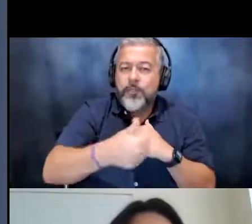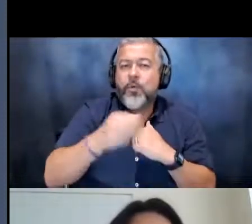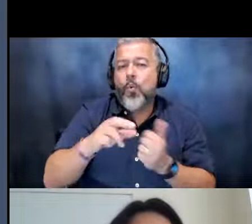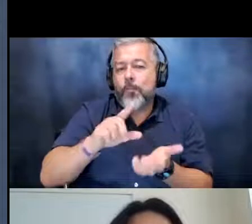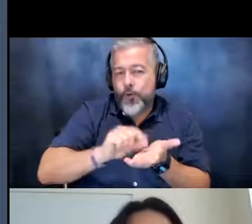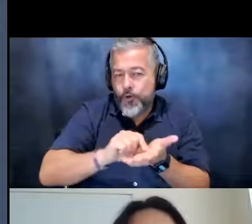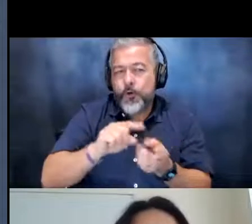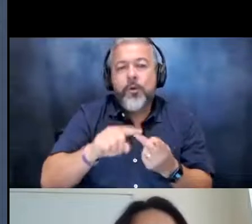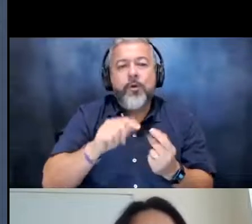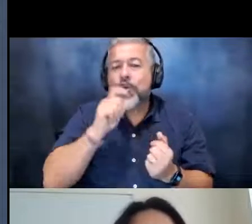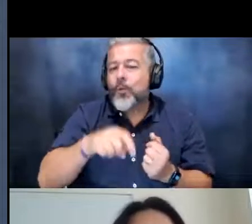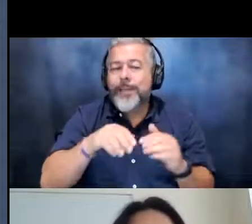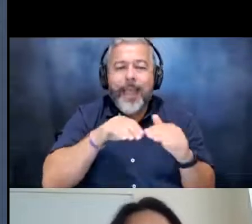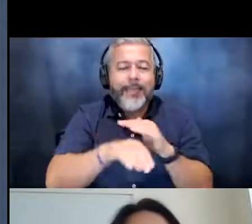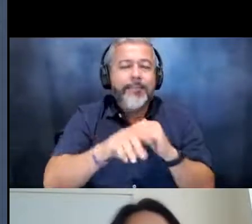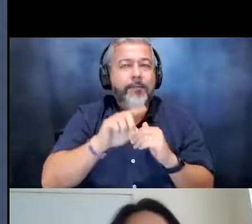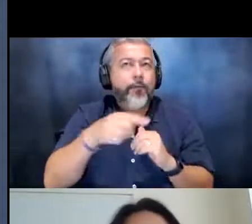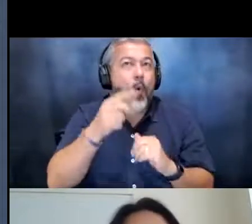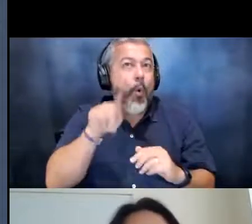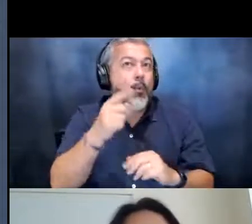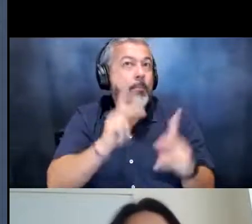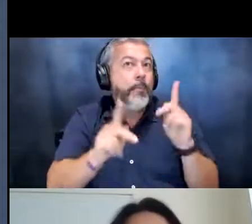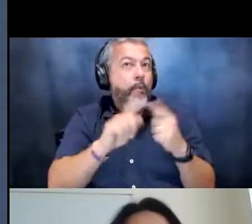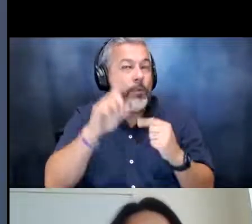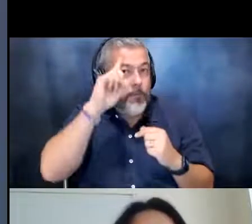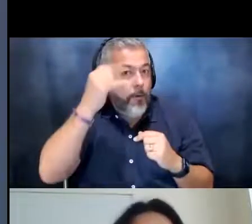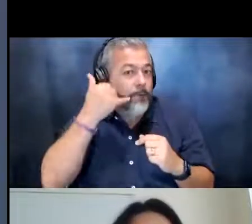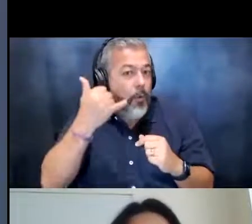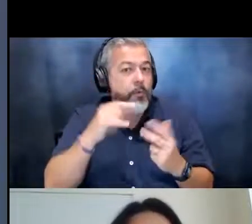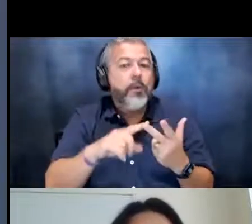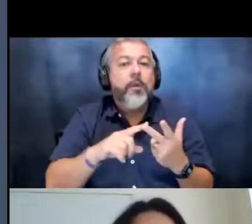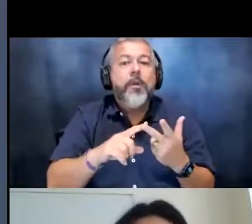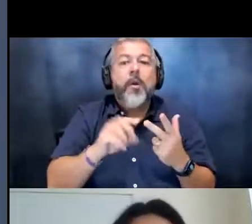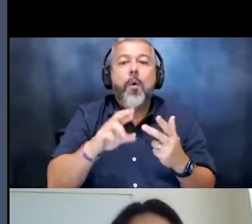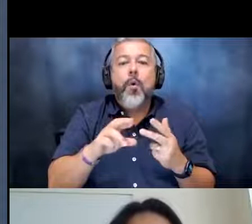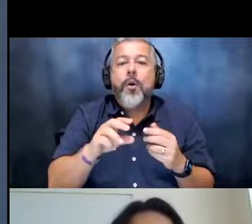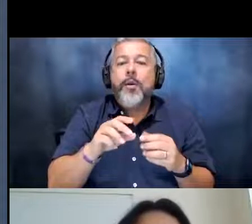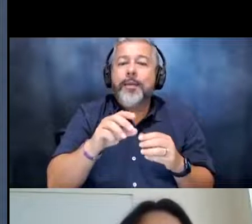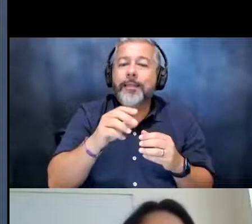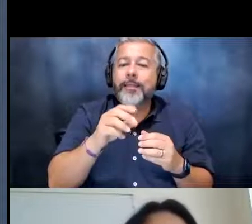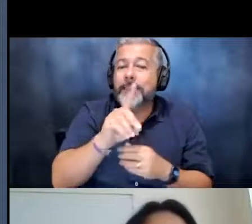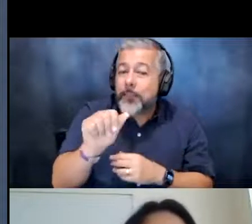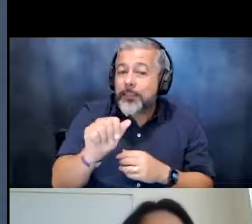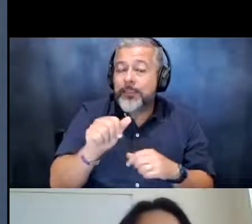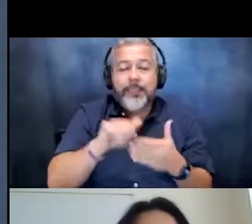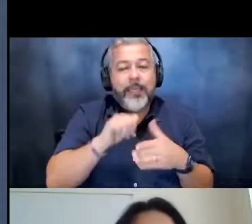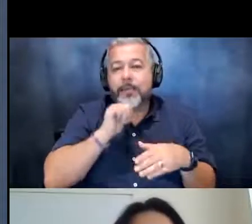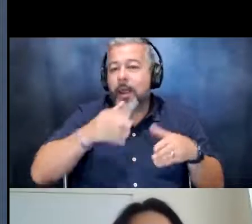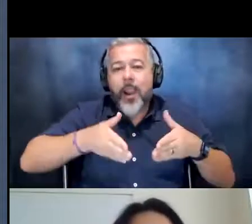smartphone, inclusive of disabilities that affect using it, being visual, tactile, closed